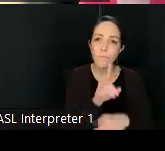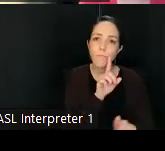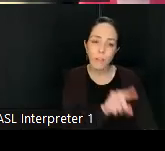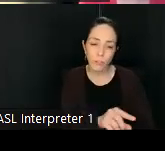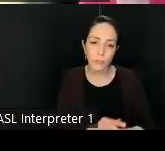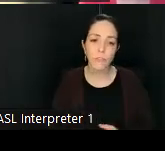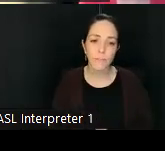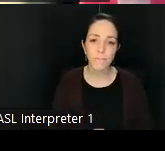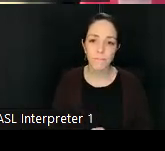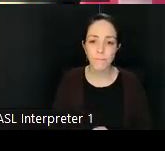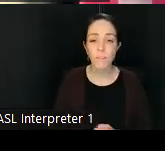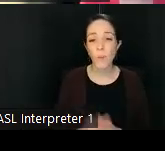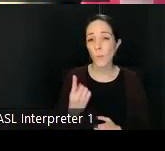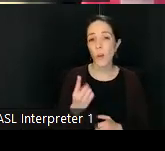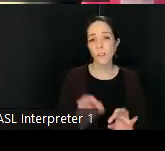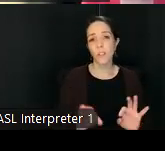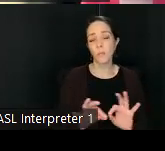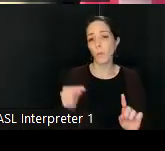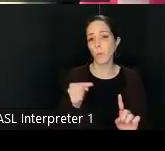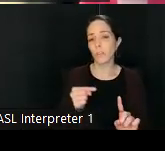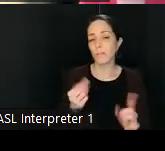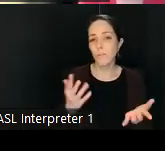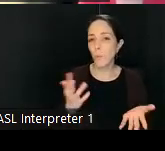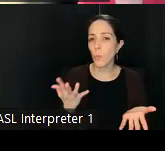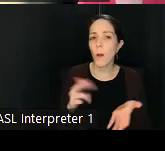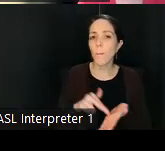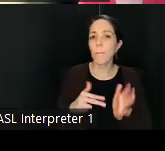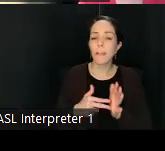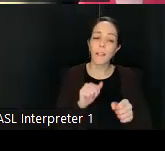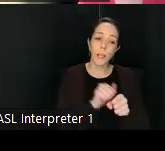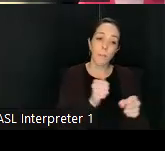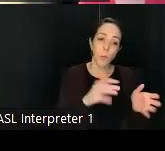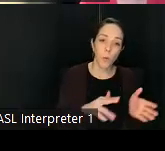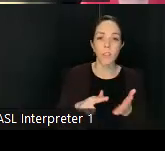fairly large one about what makes someone an employee versus a contractor.